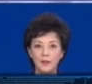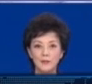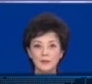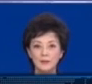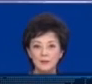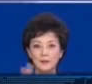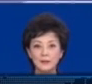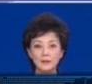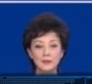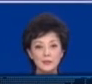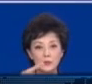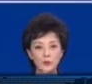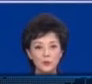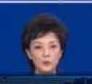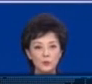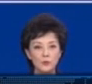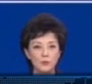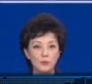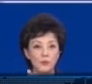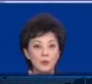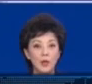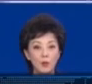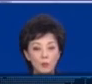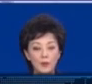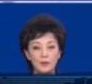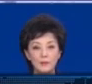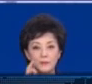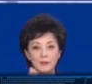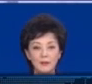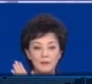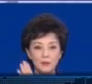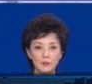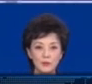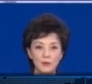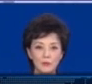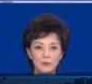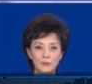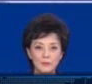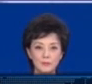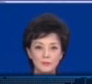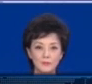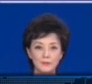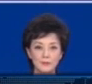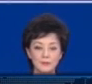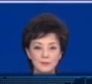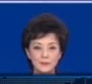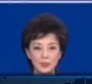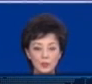There may be some problems. For example, some people are saying that there may be some formalities and